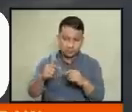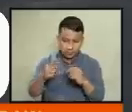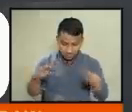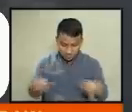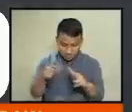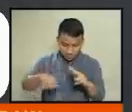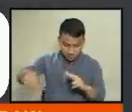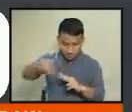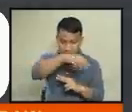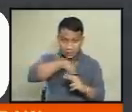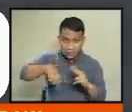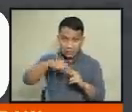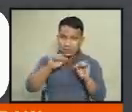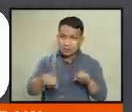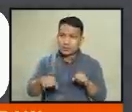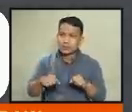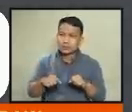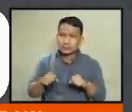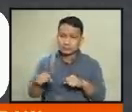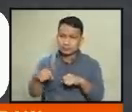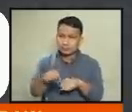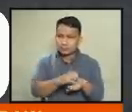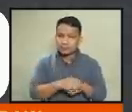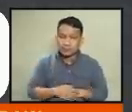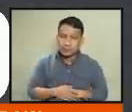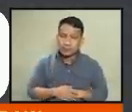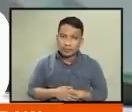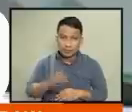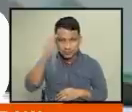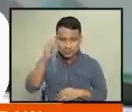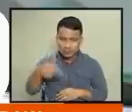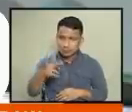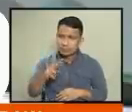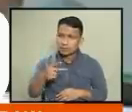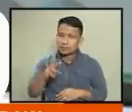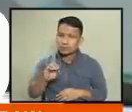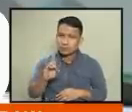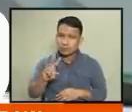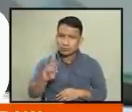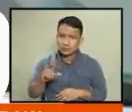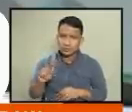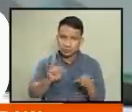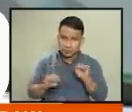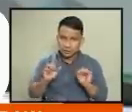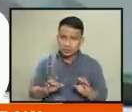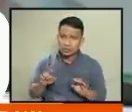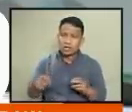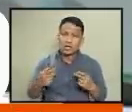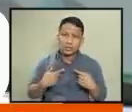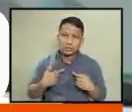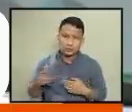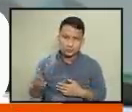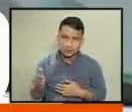have fissures. And these have long been known, no, to PHIVOLCS and a lot of scientists that there is